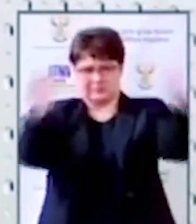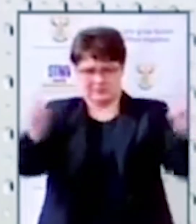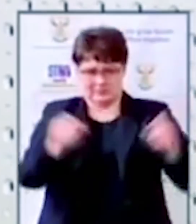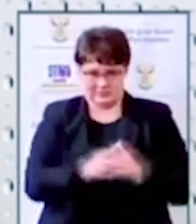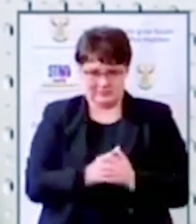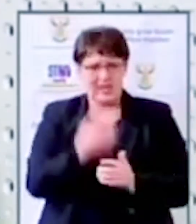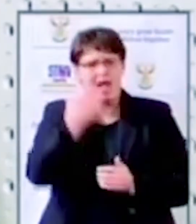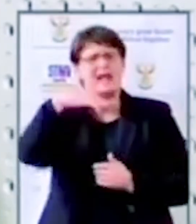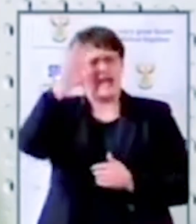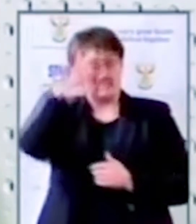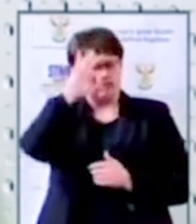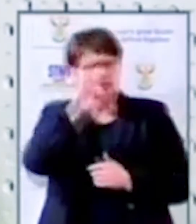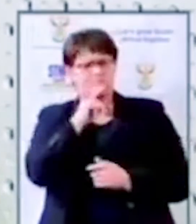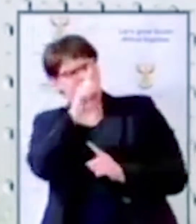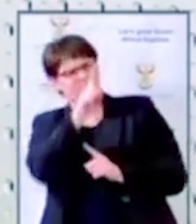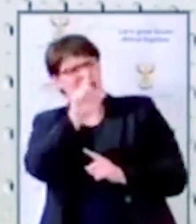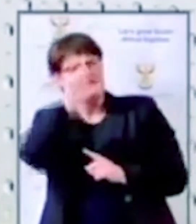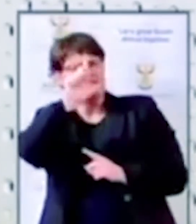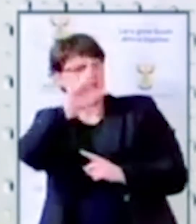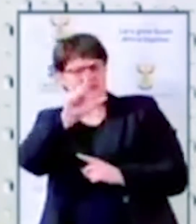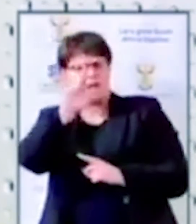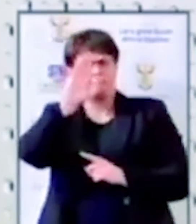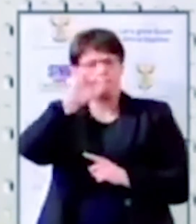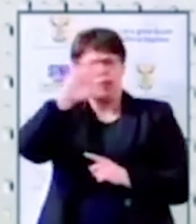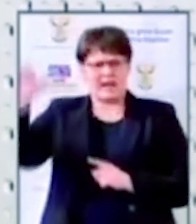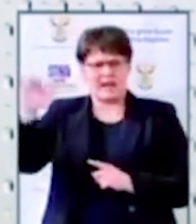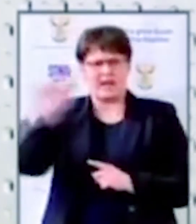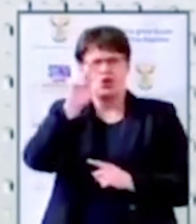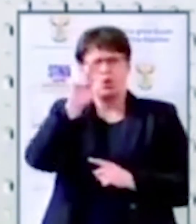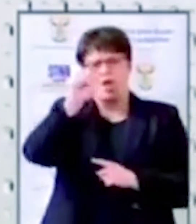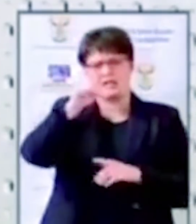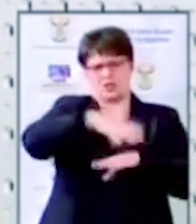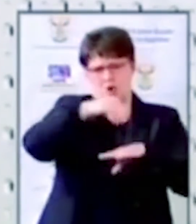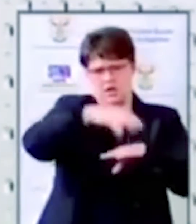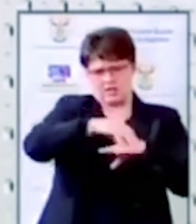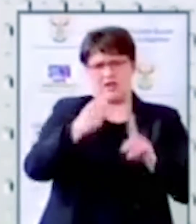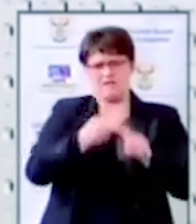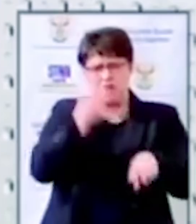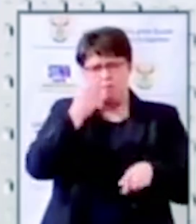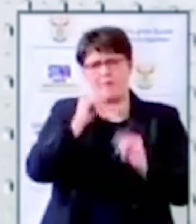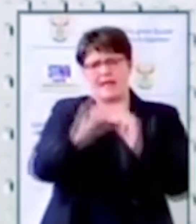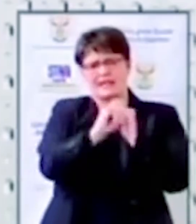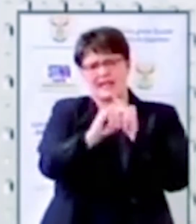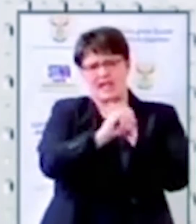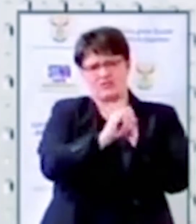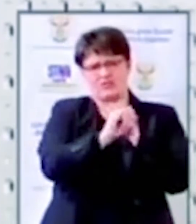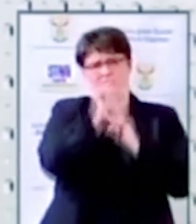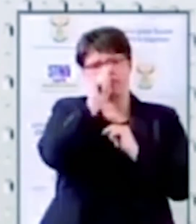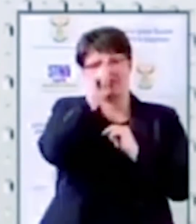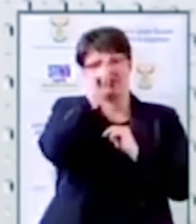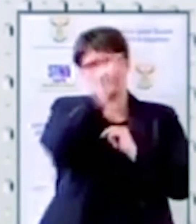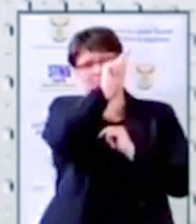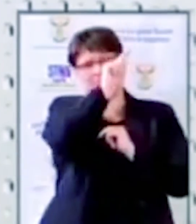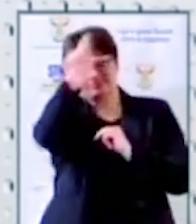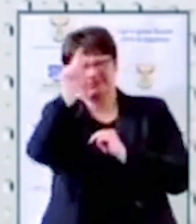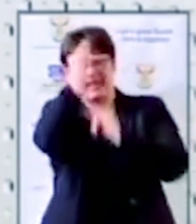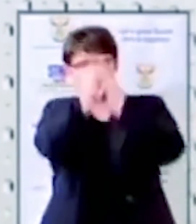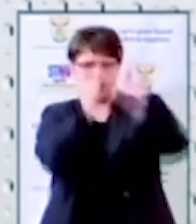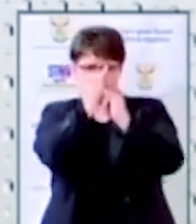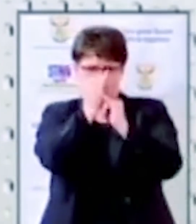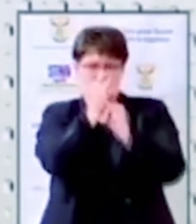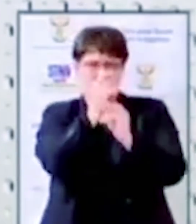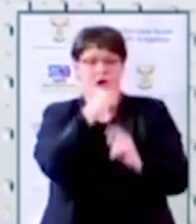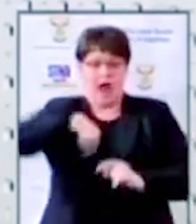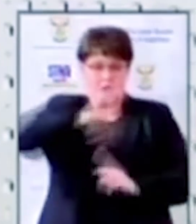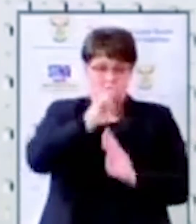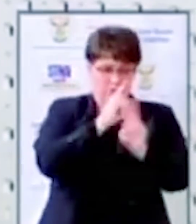to borrow around $7 billion from international financial institutions to support our